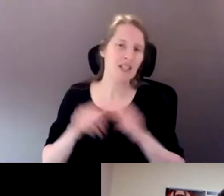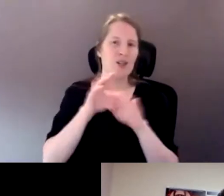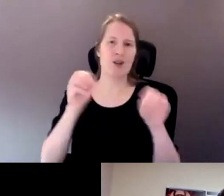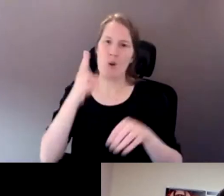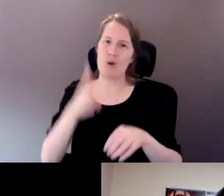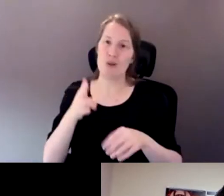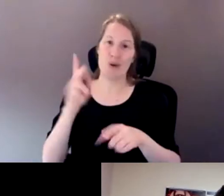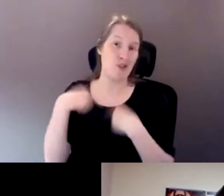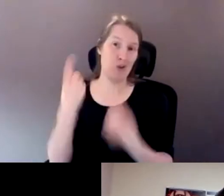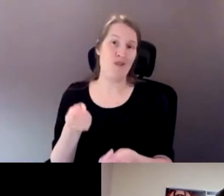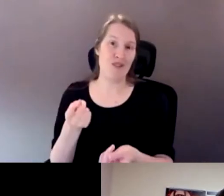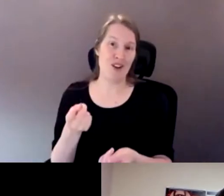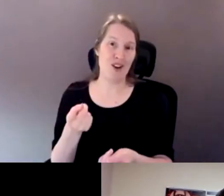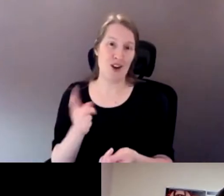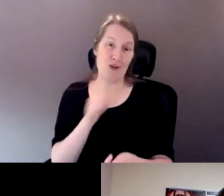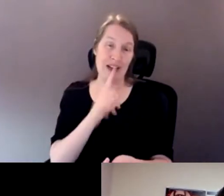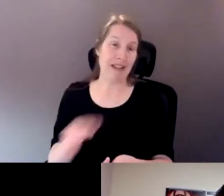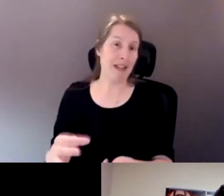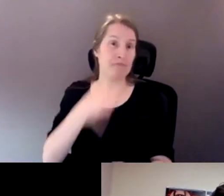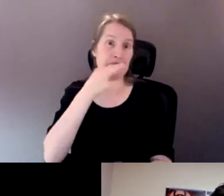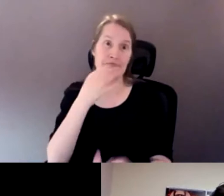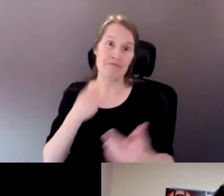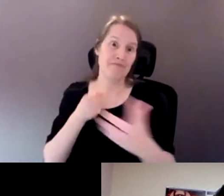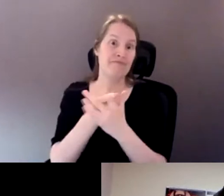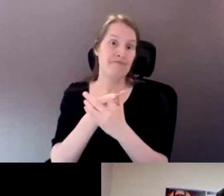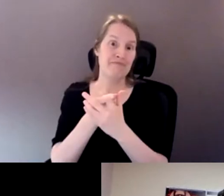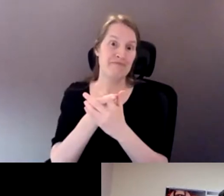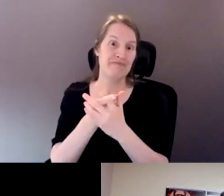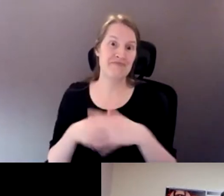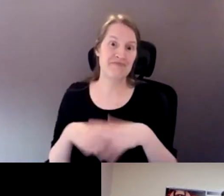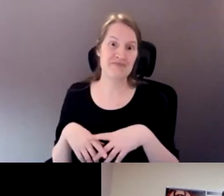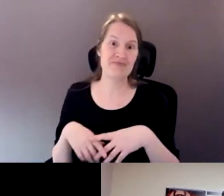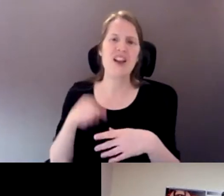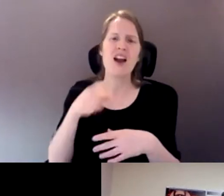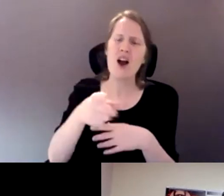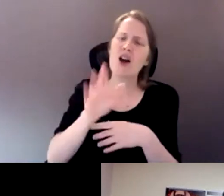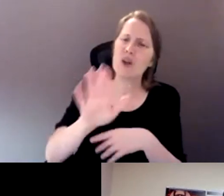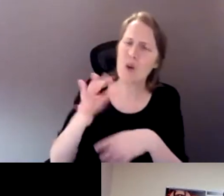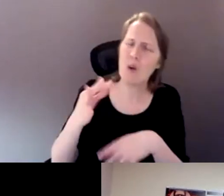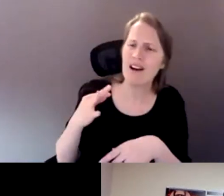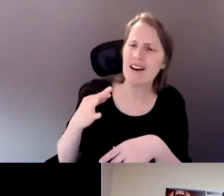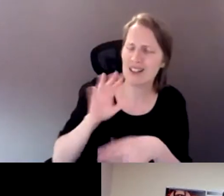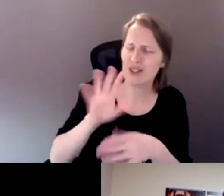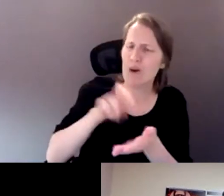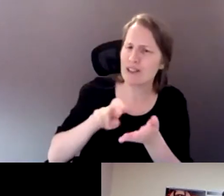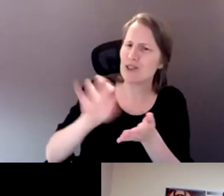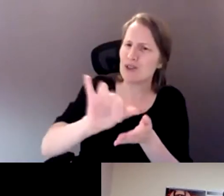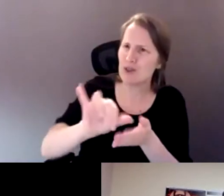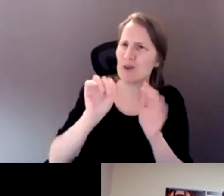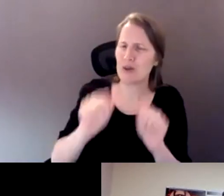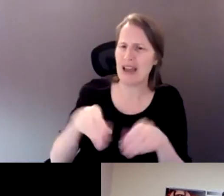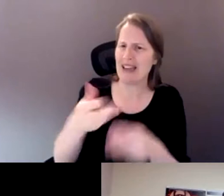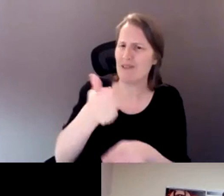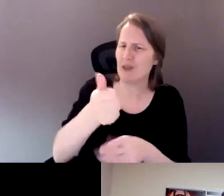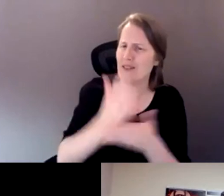yet really knows quite how to do. You all do credit based on your own research as well. I think you've played a role in